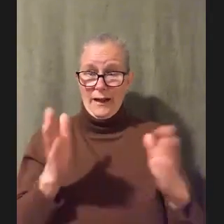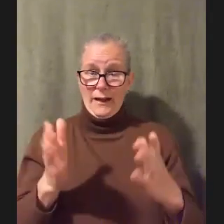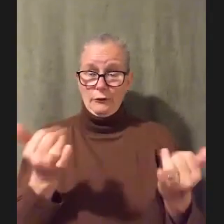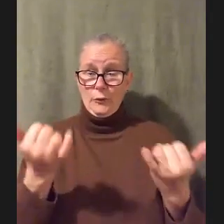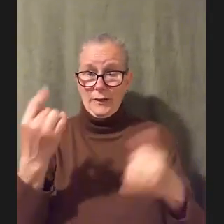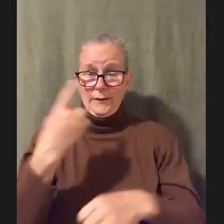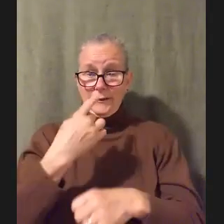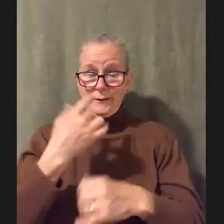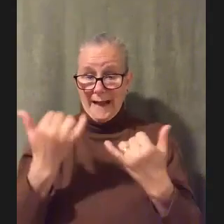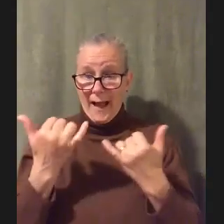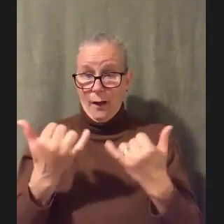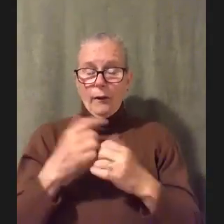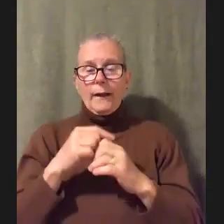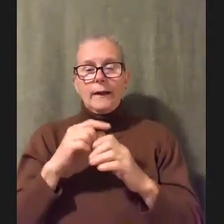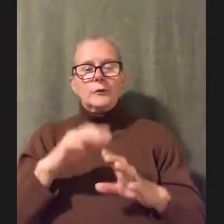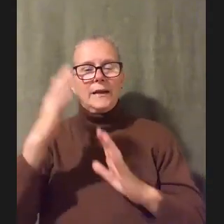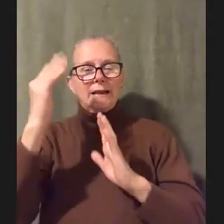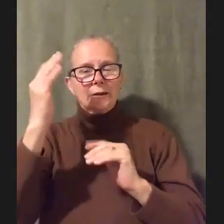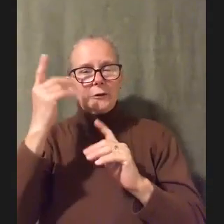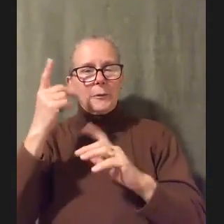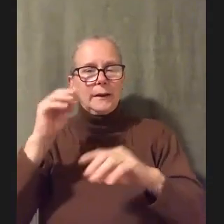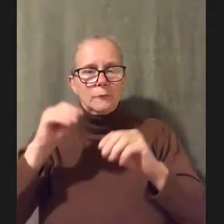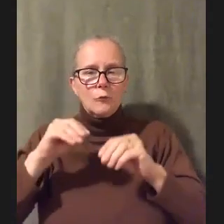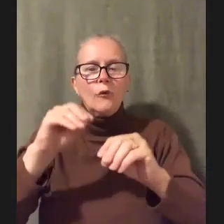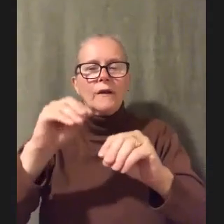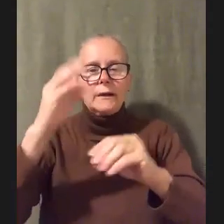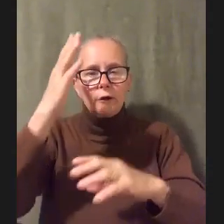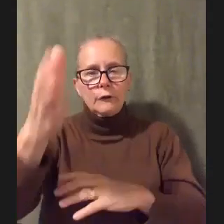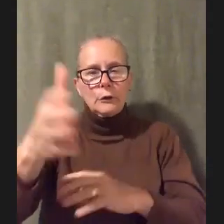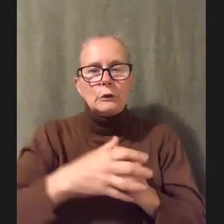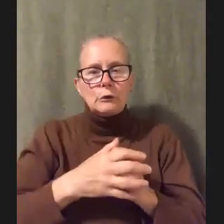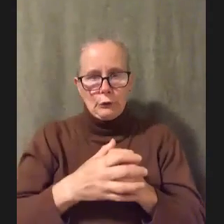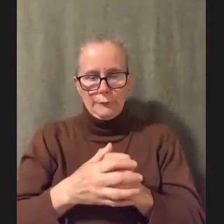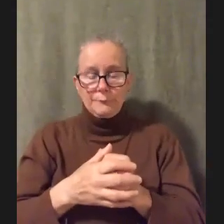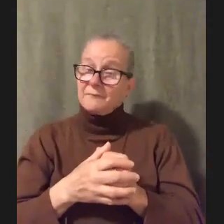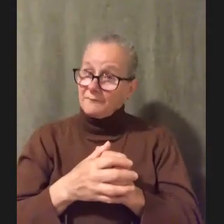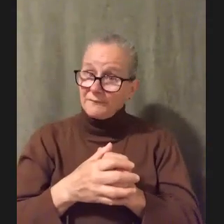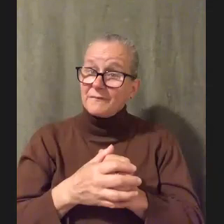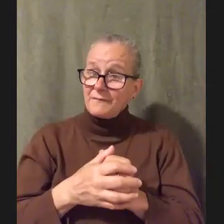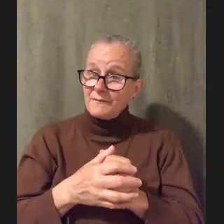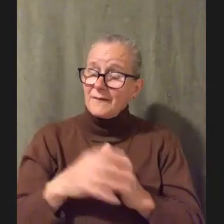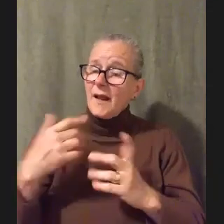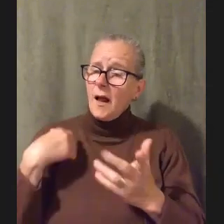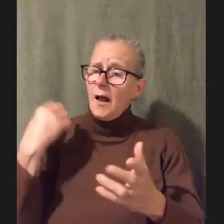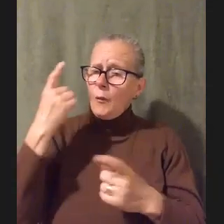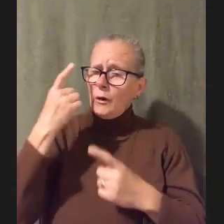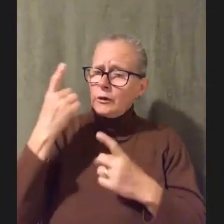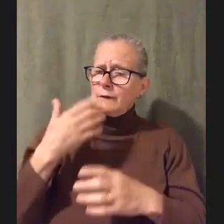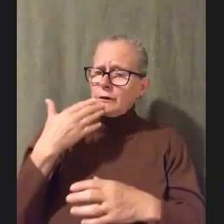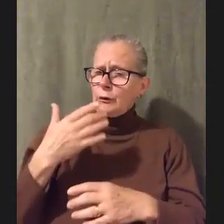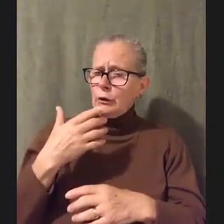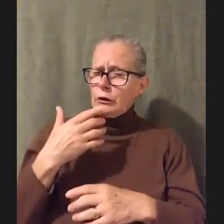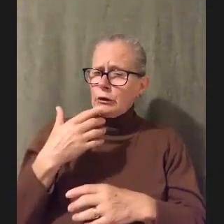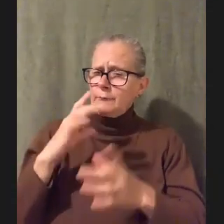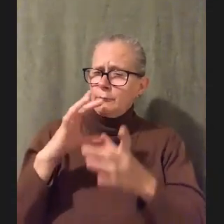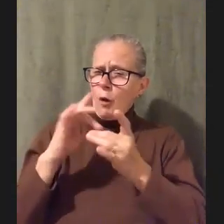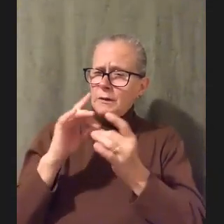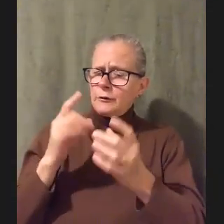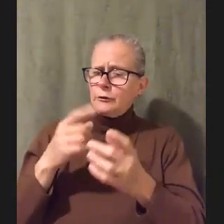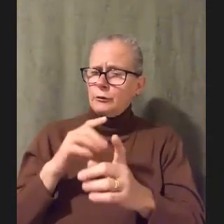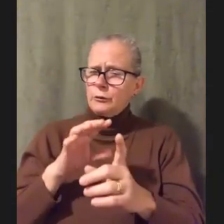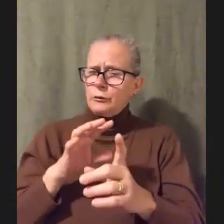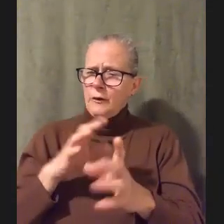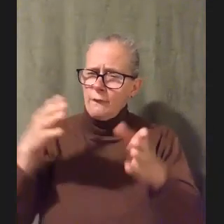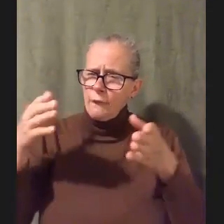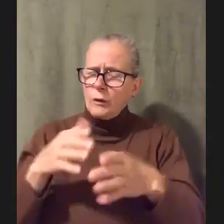we anticipate going forward. I wonder if this is a good moment to take up the contact investigation